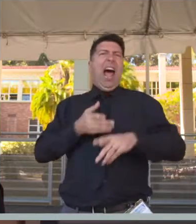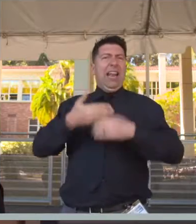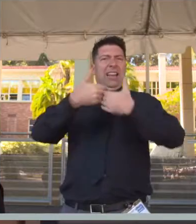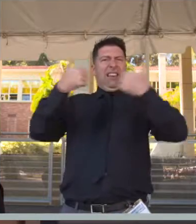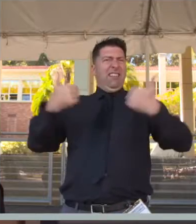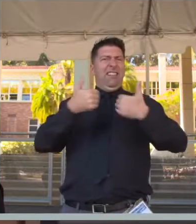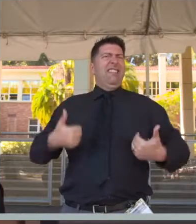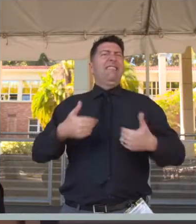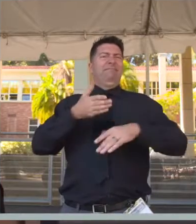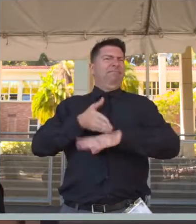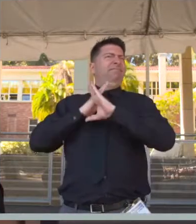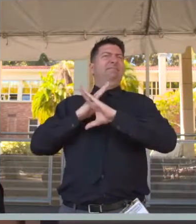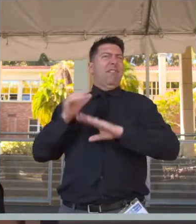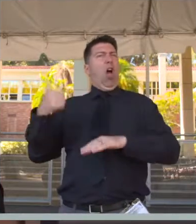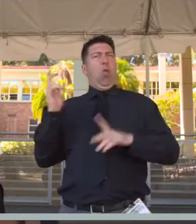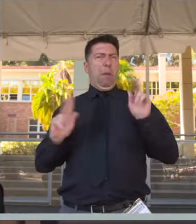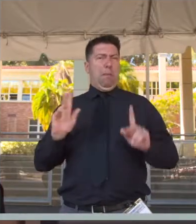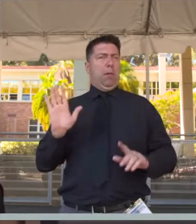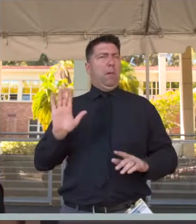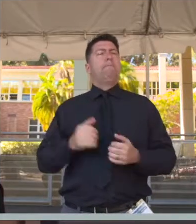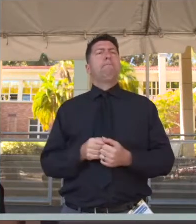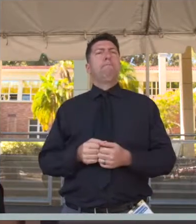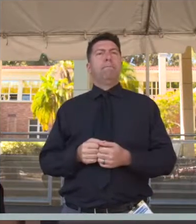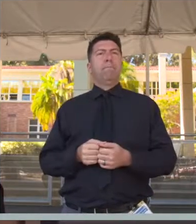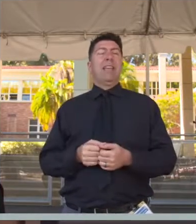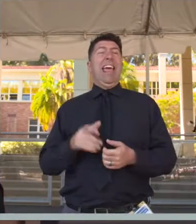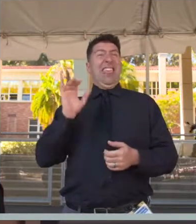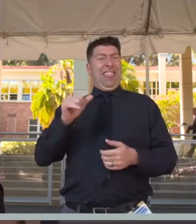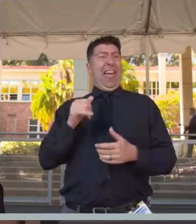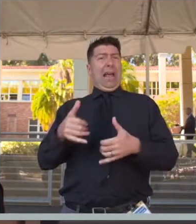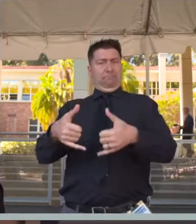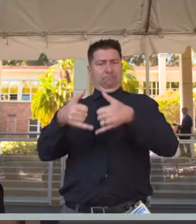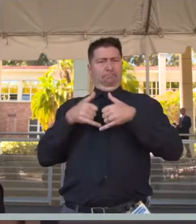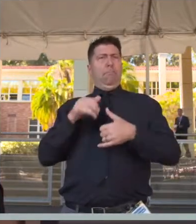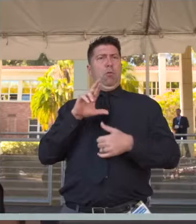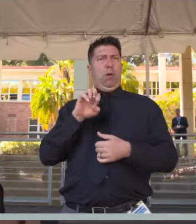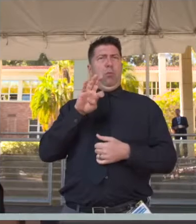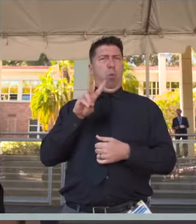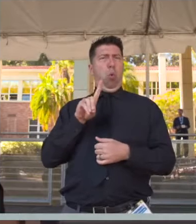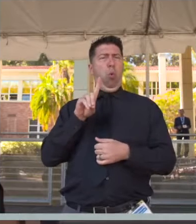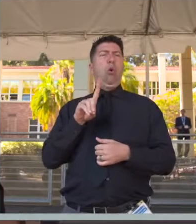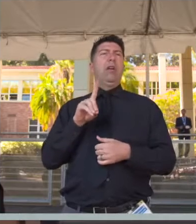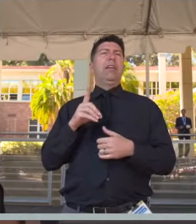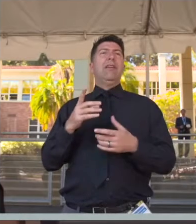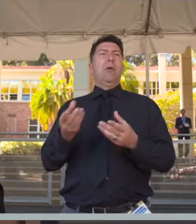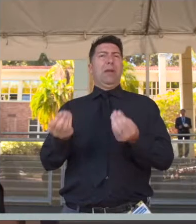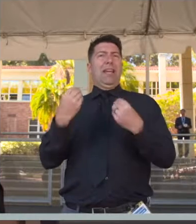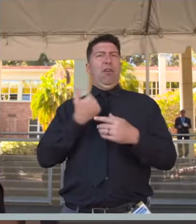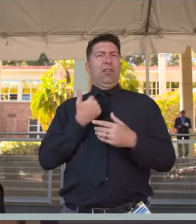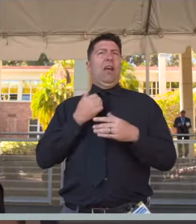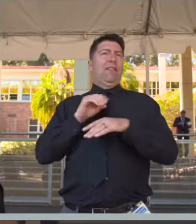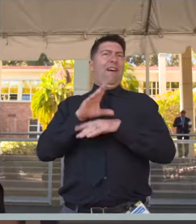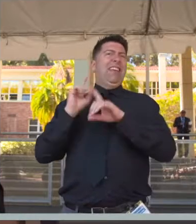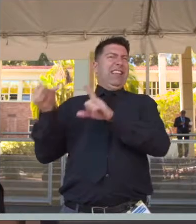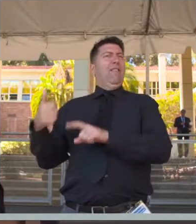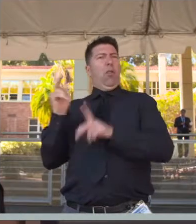cross over. We give ourselves a precious reward when providing advice and support as valued mentors.